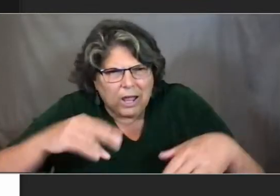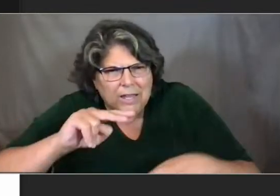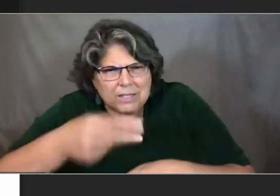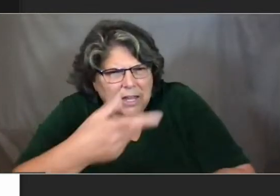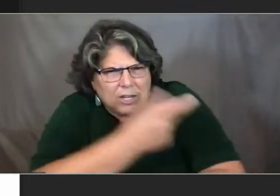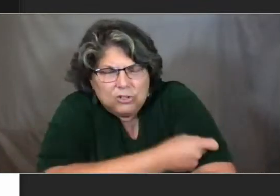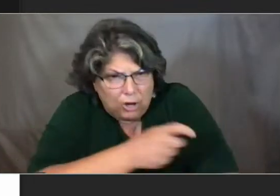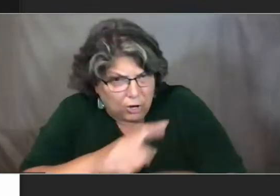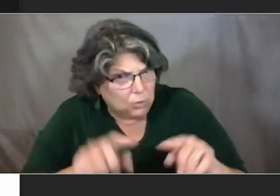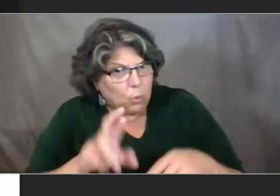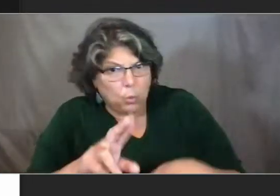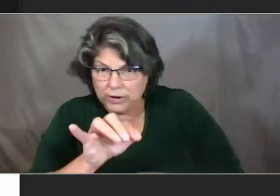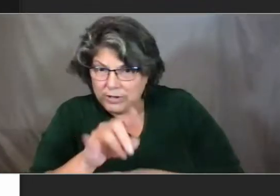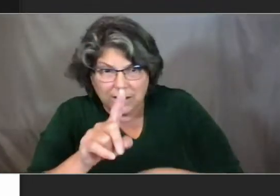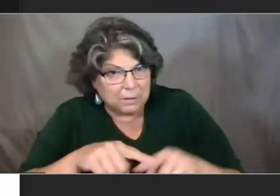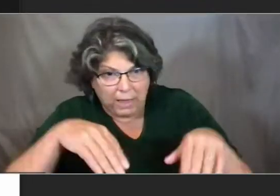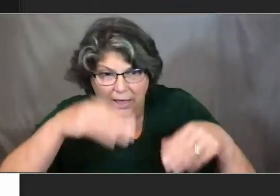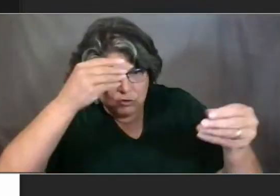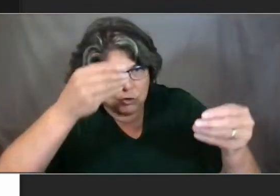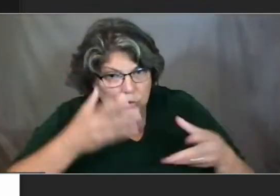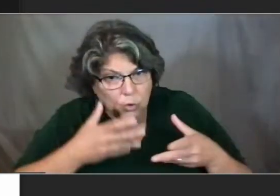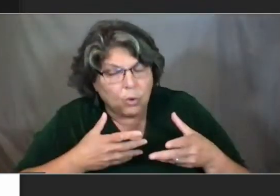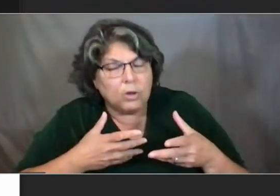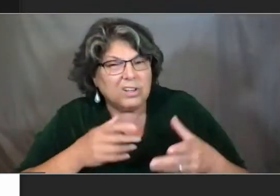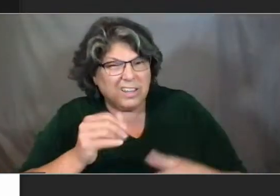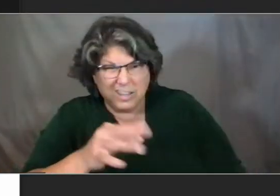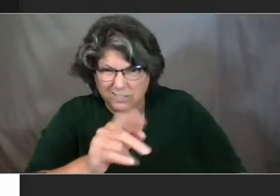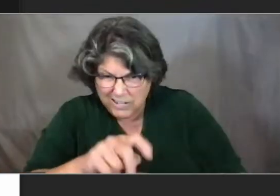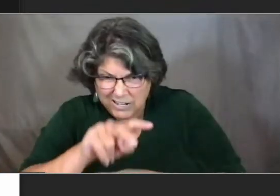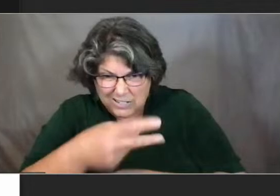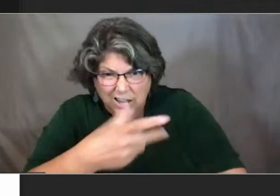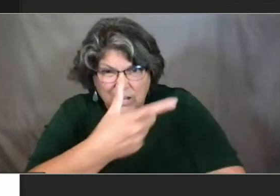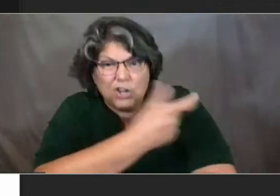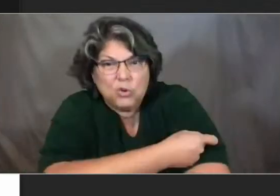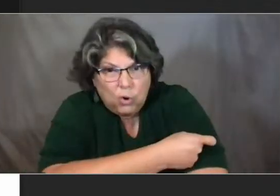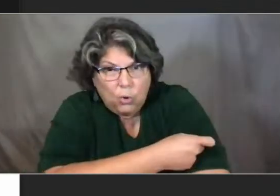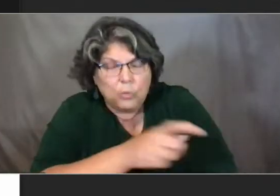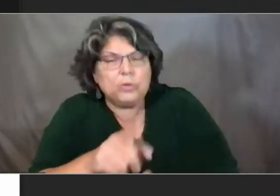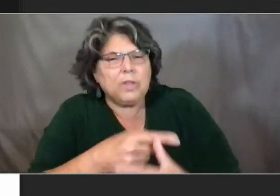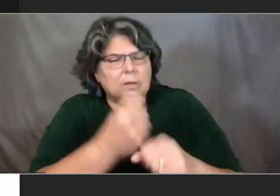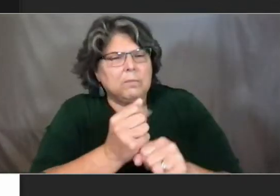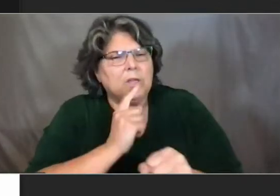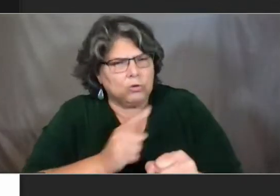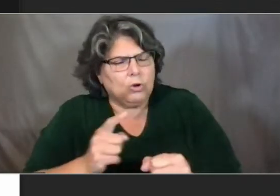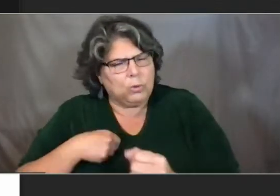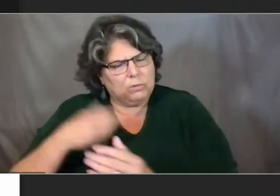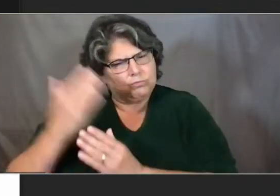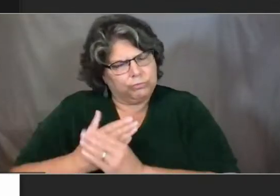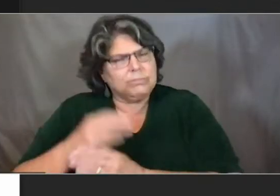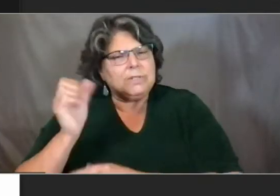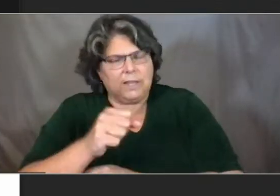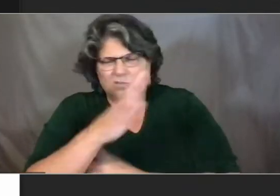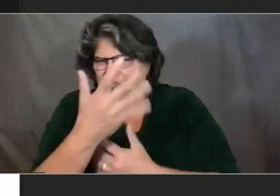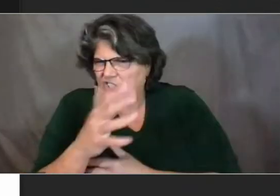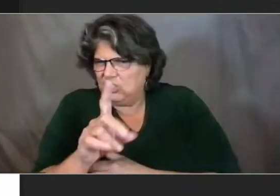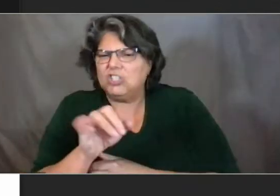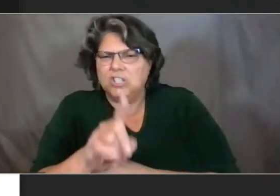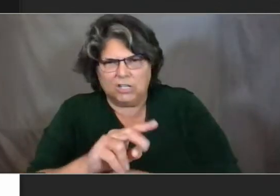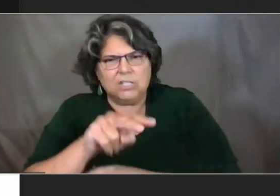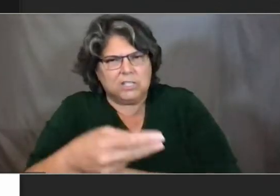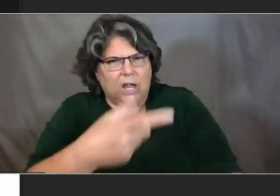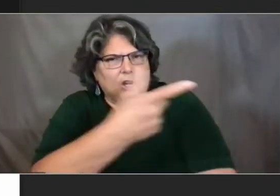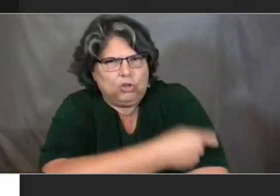hopefully either get them a second dose if they need it, or make sure that our data looks good on all sides.